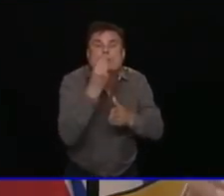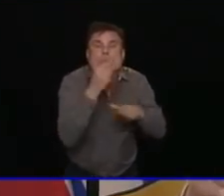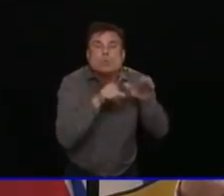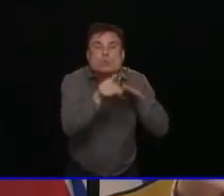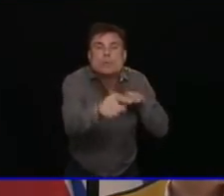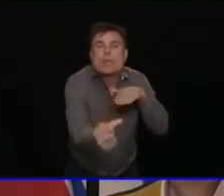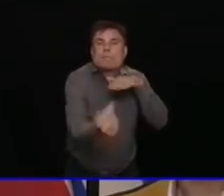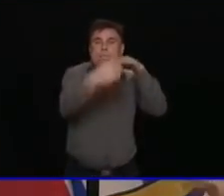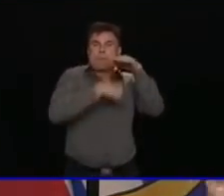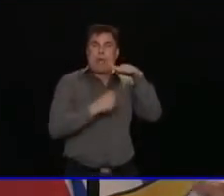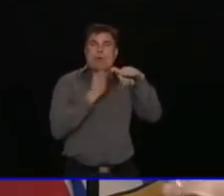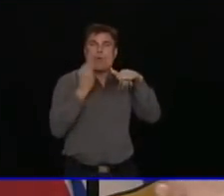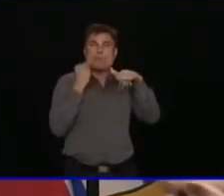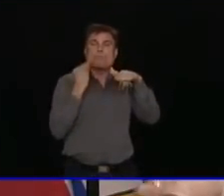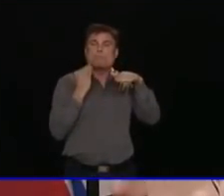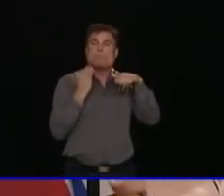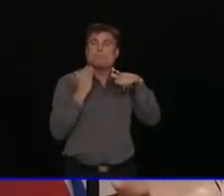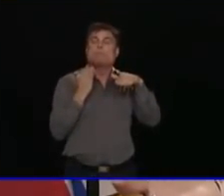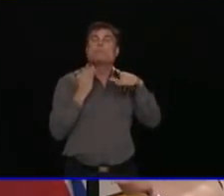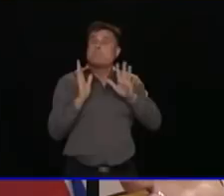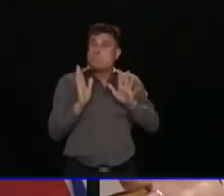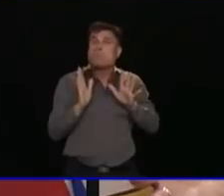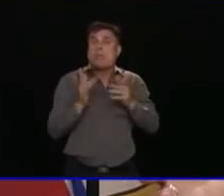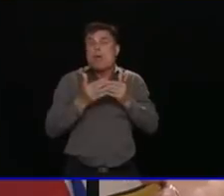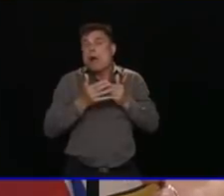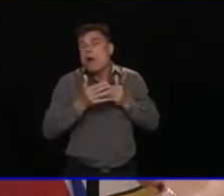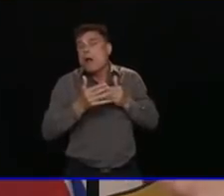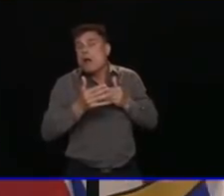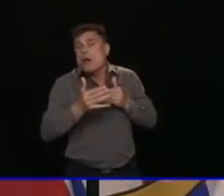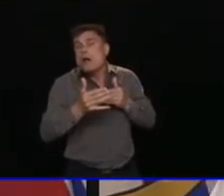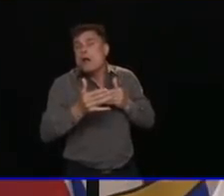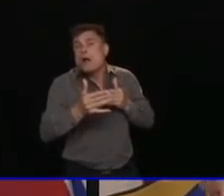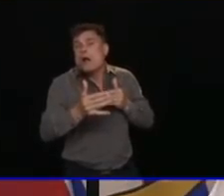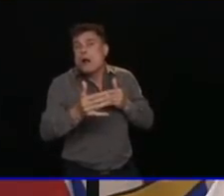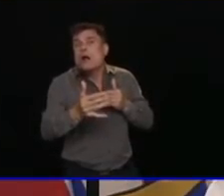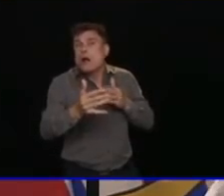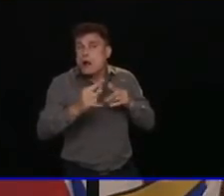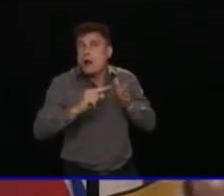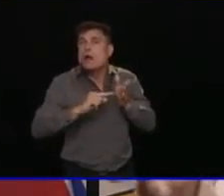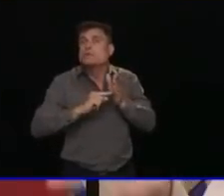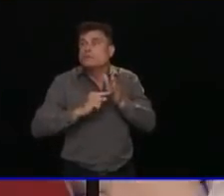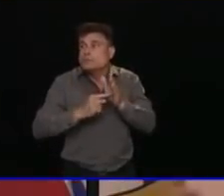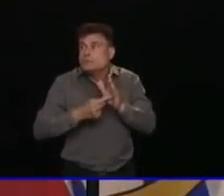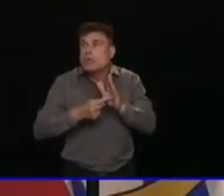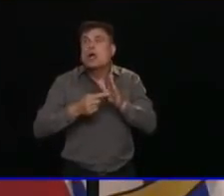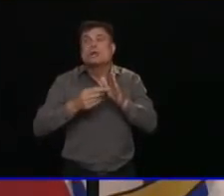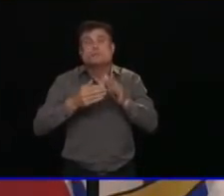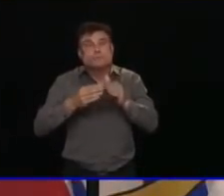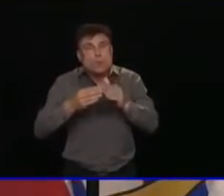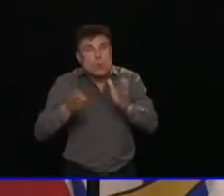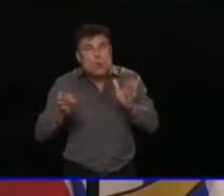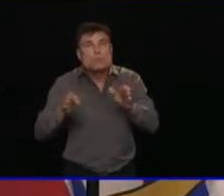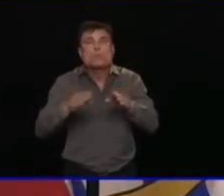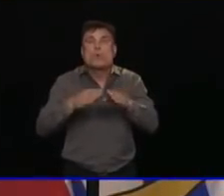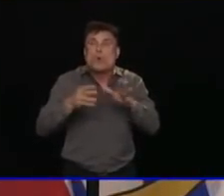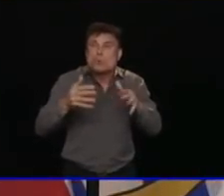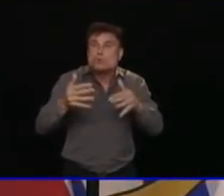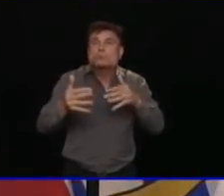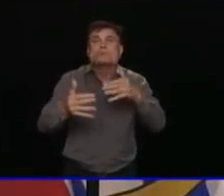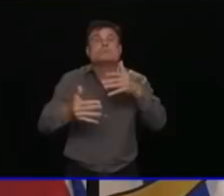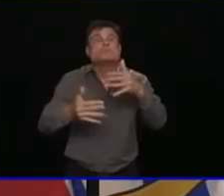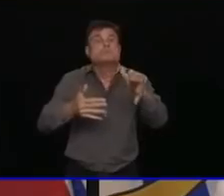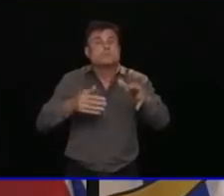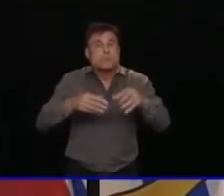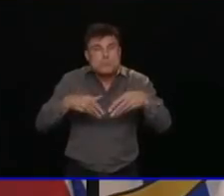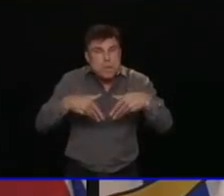We started off with putting in place those the guidance to support a whole bunch of different areas opening up. So what